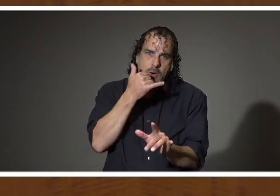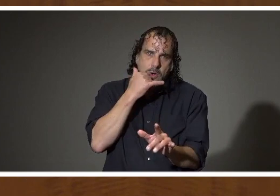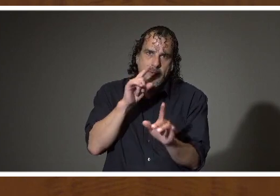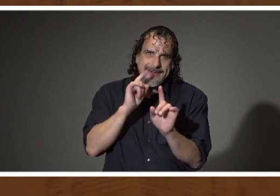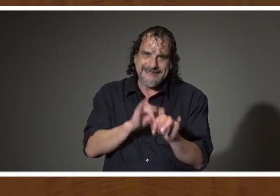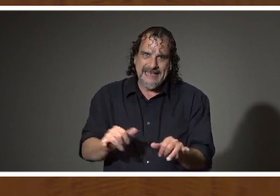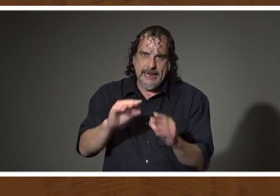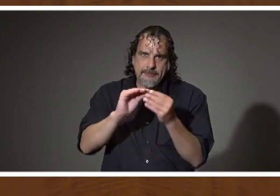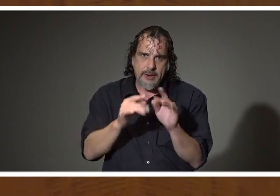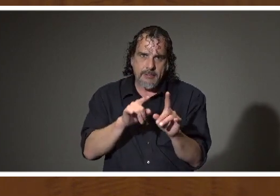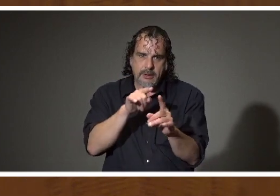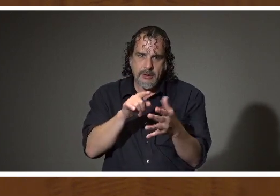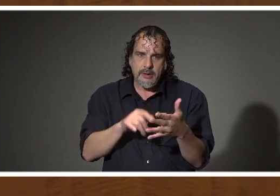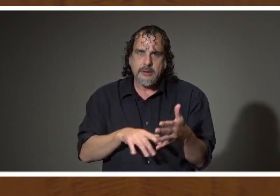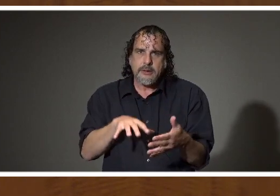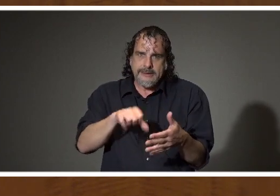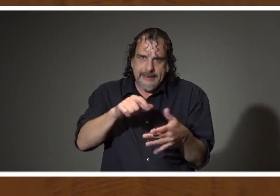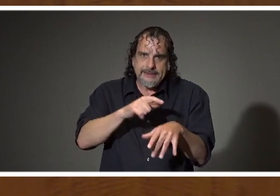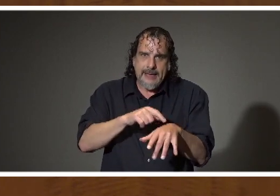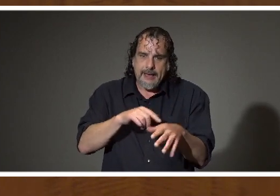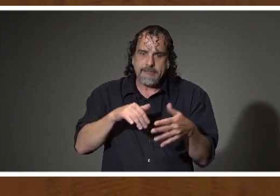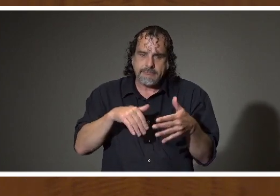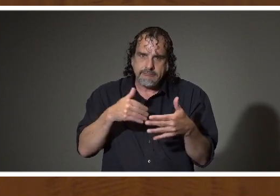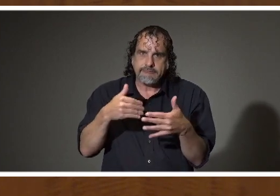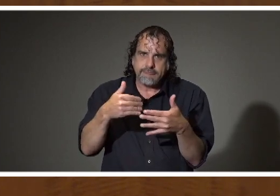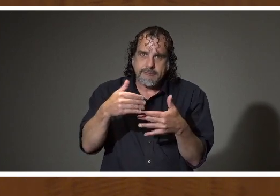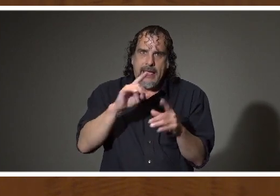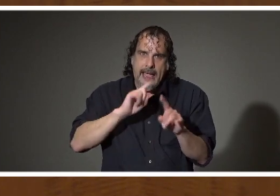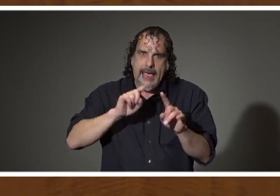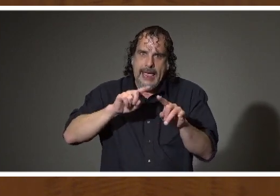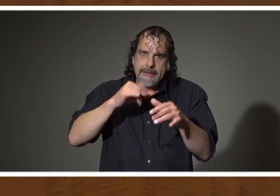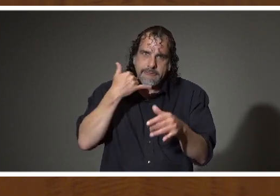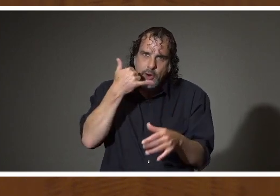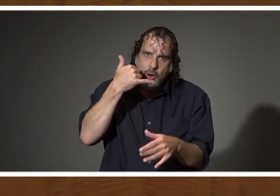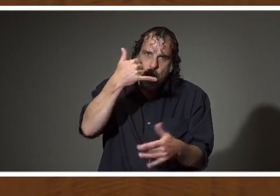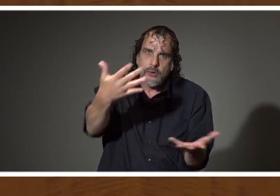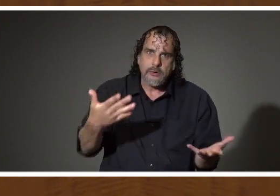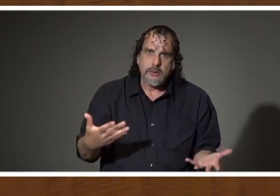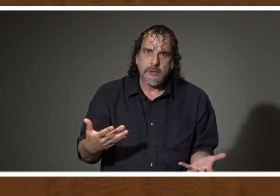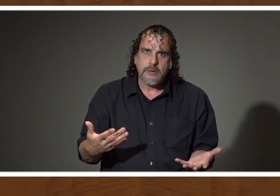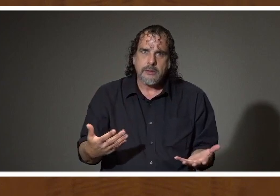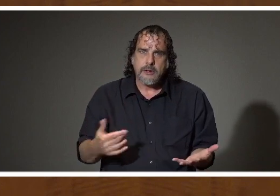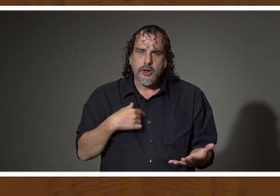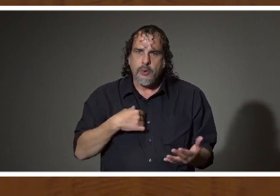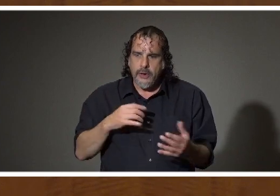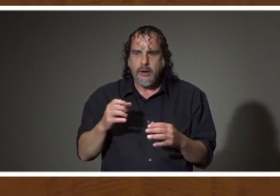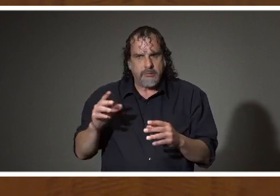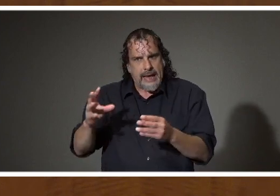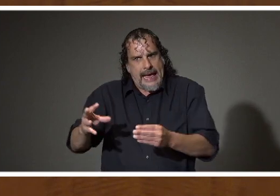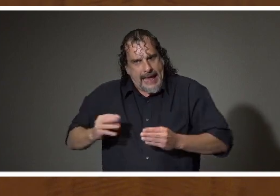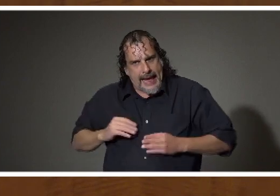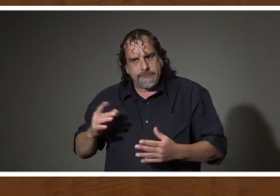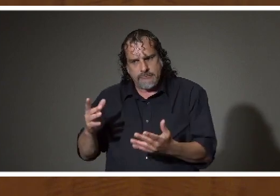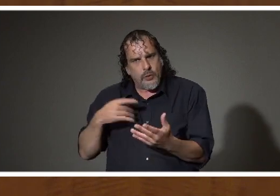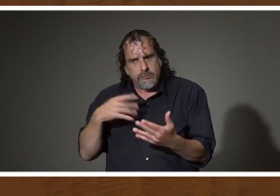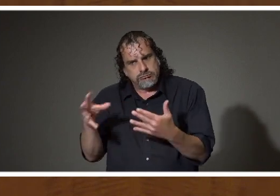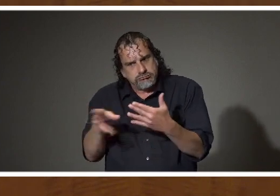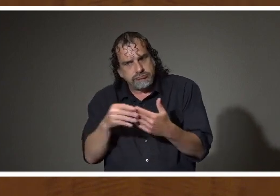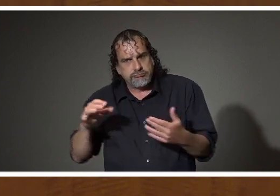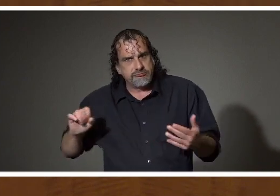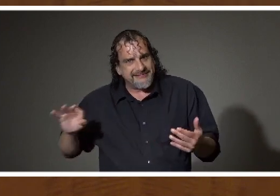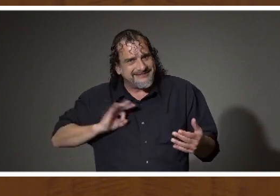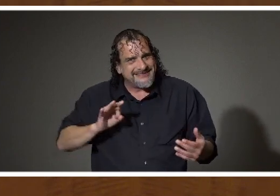number, give it a little bit of time if you don't get an answer, and then call the same number back. We are, again, building capacity to go from 50